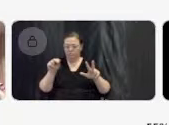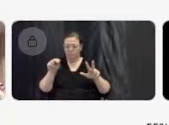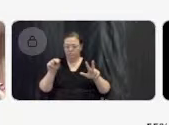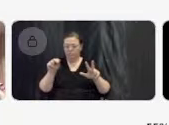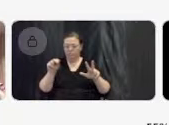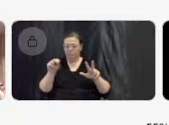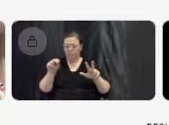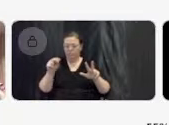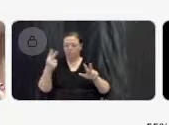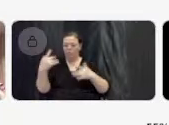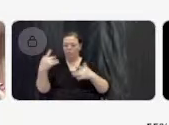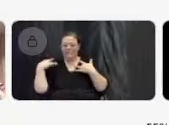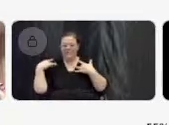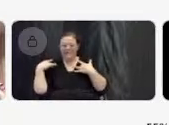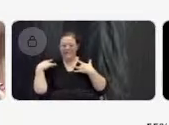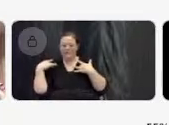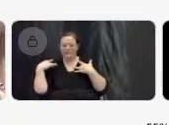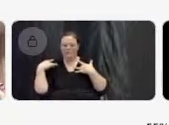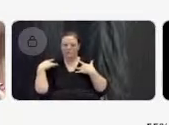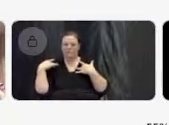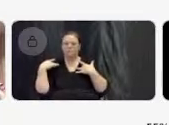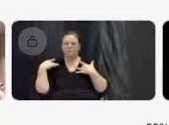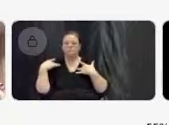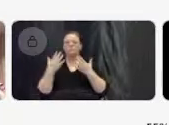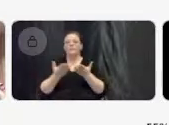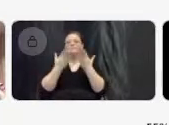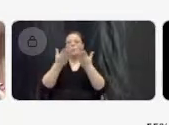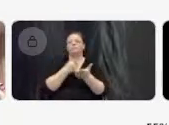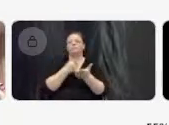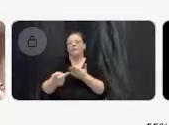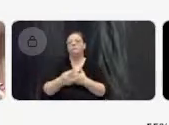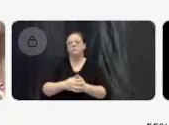2 abstain. Motion fails.